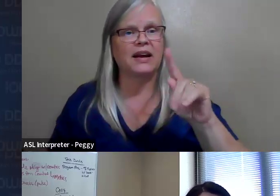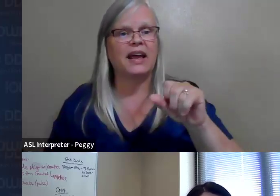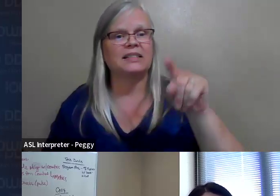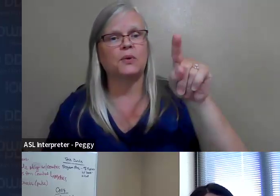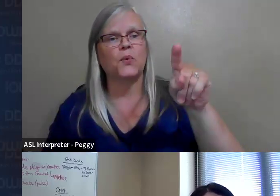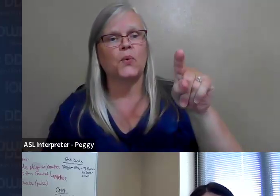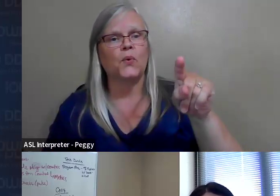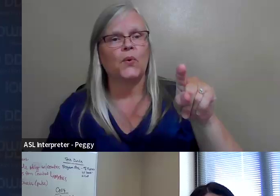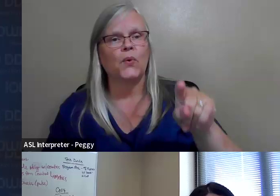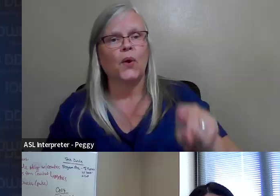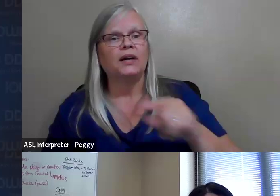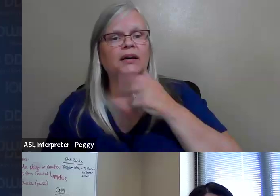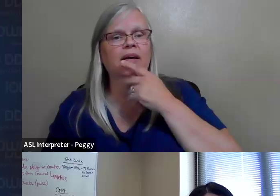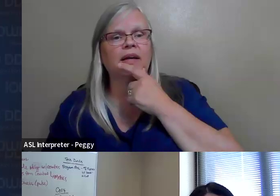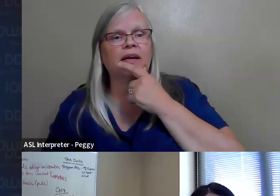be